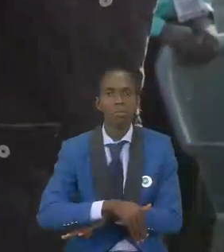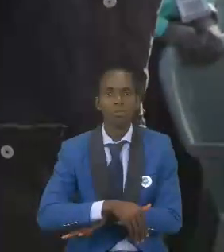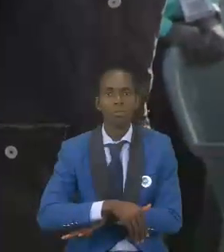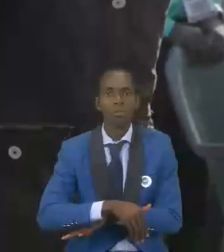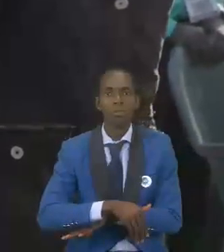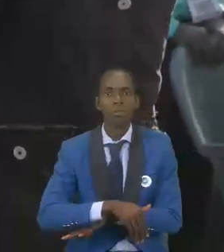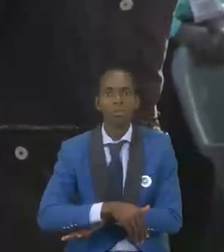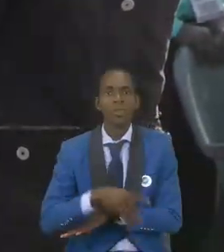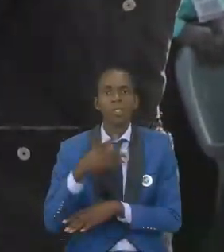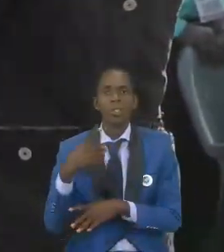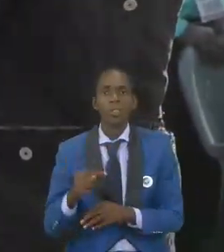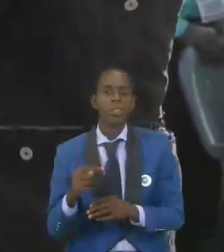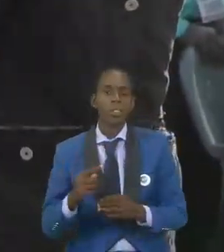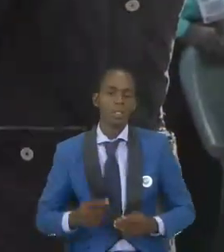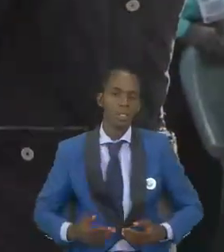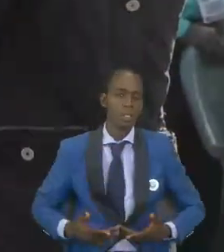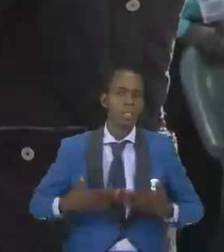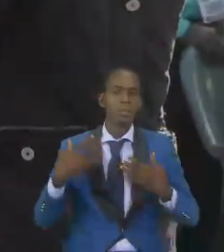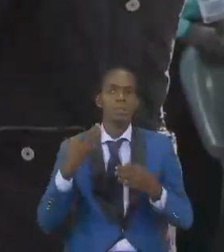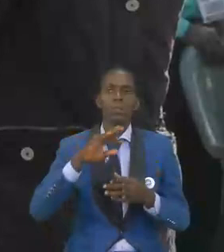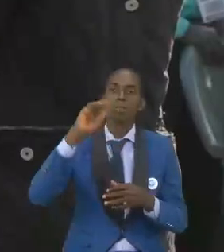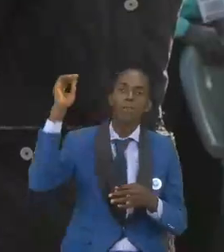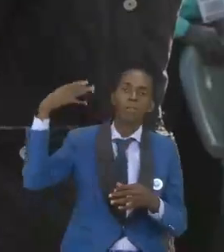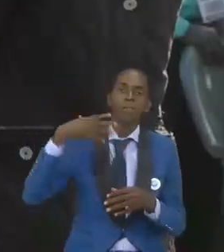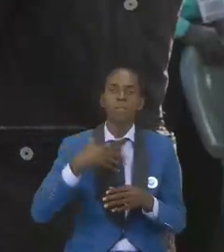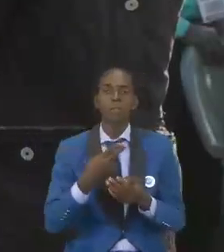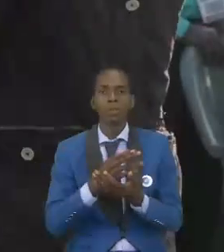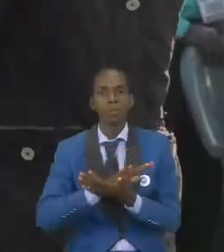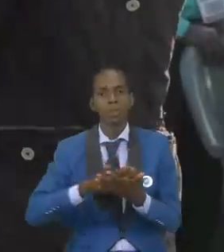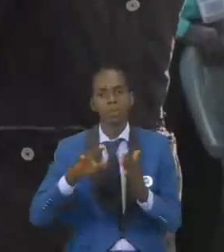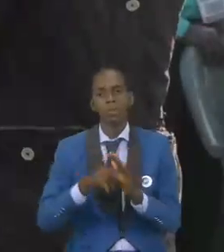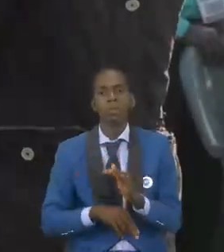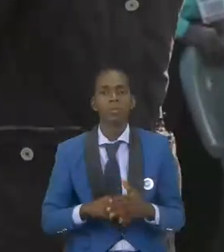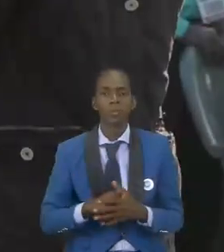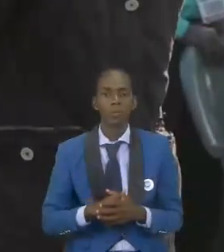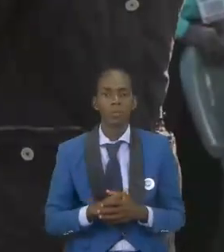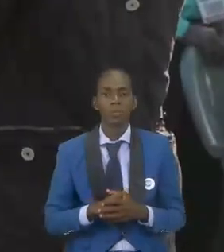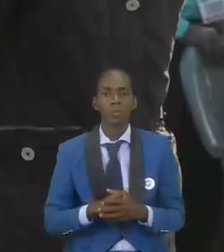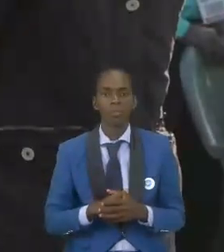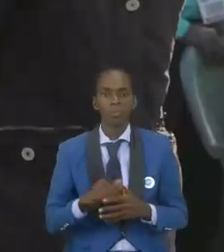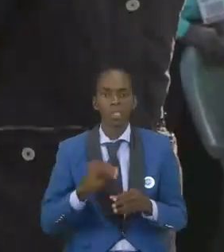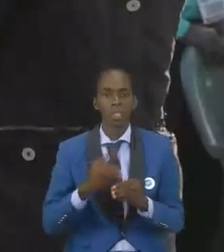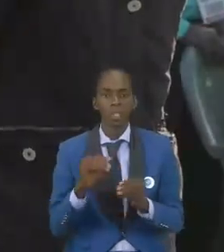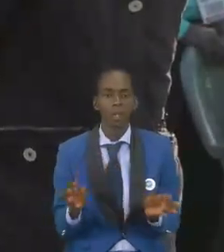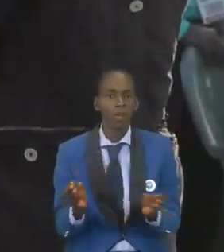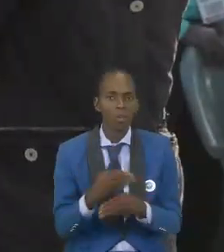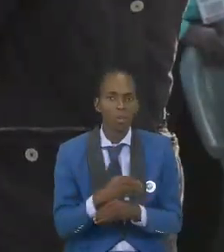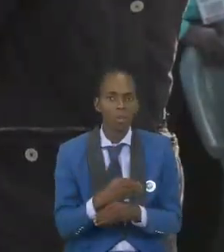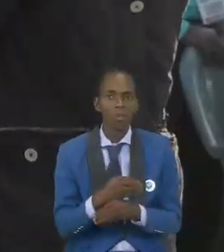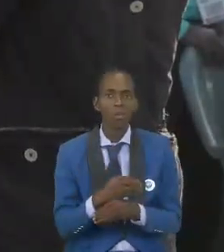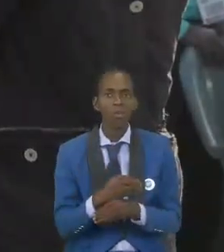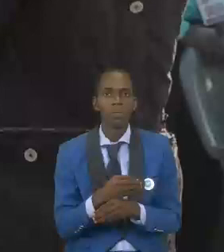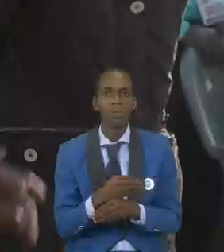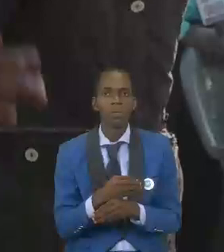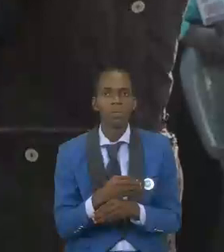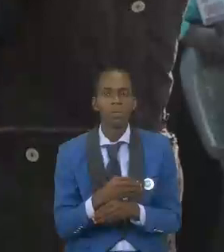the life of grace and godliness, in the office,